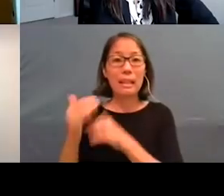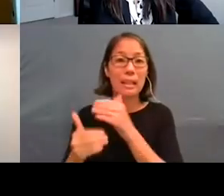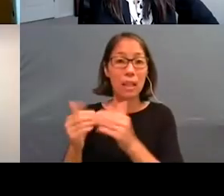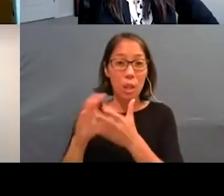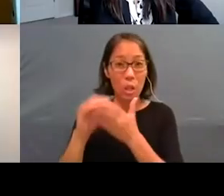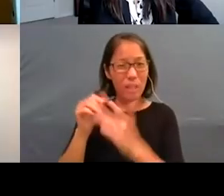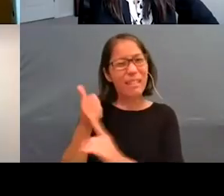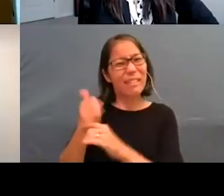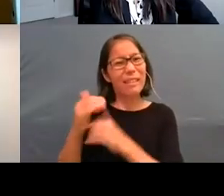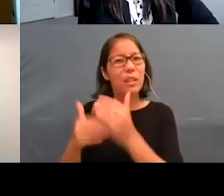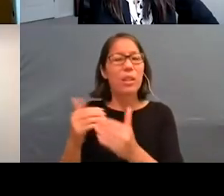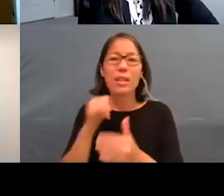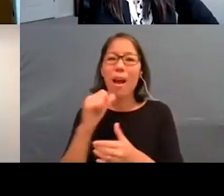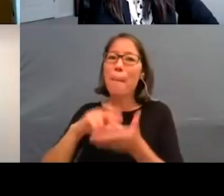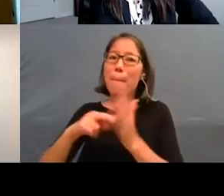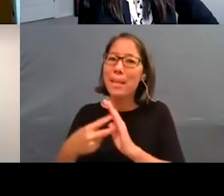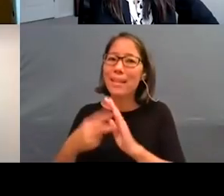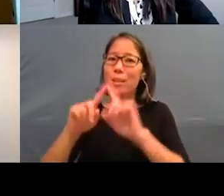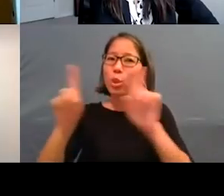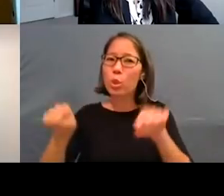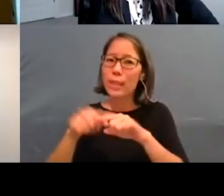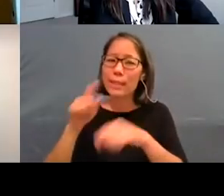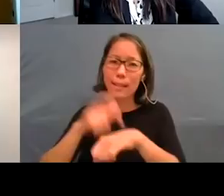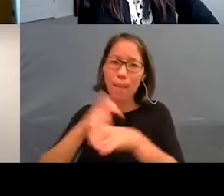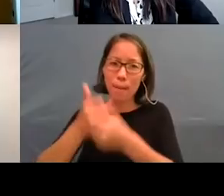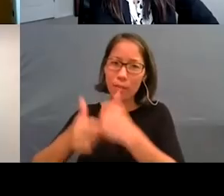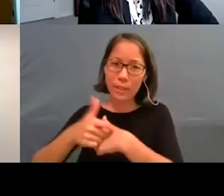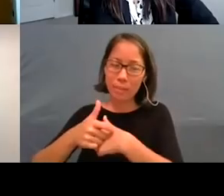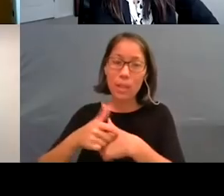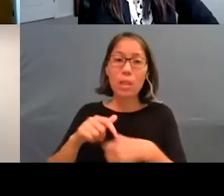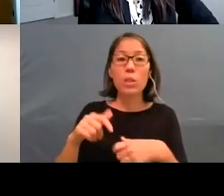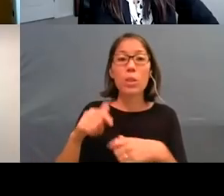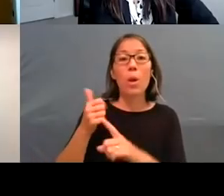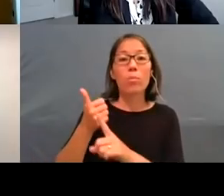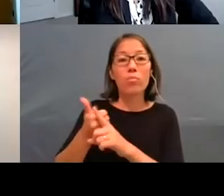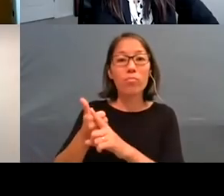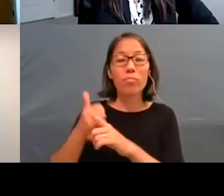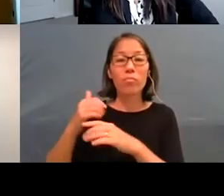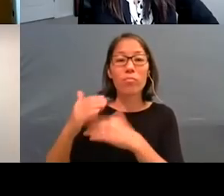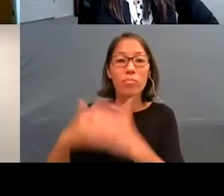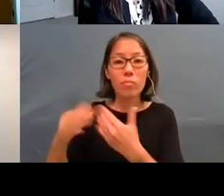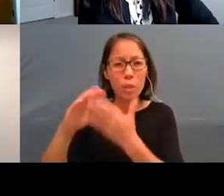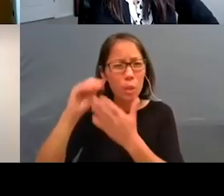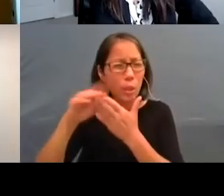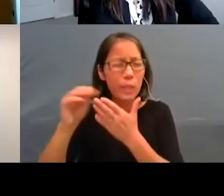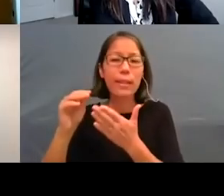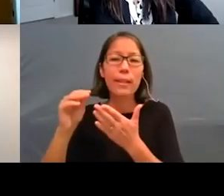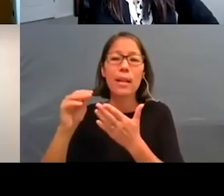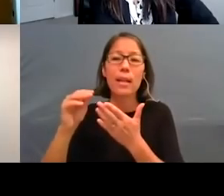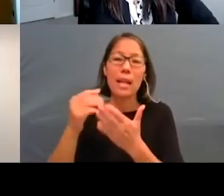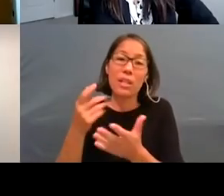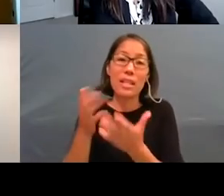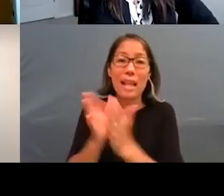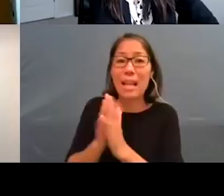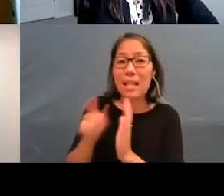mean screen time. So asynchronous learning, could be that they're asked to spend some time engaging in a